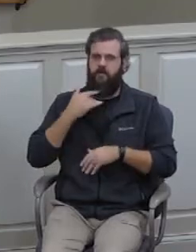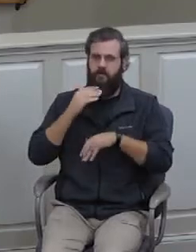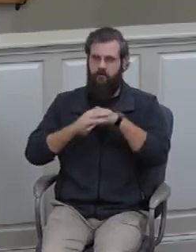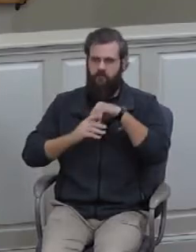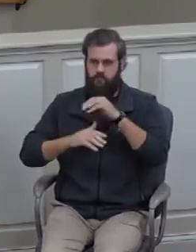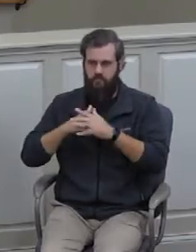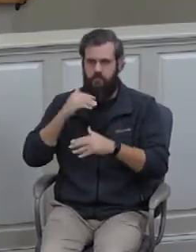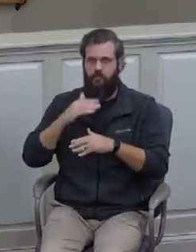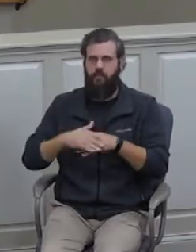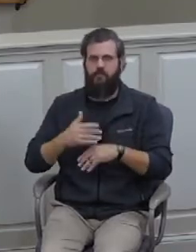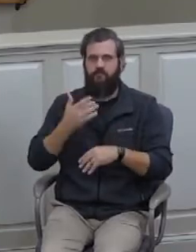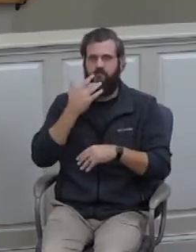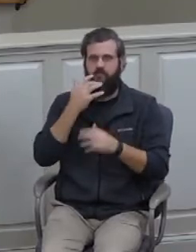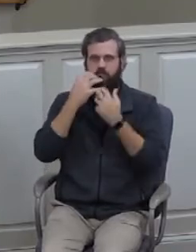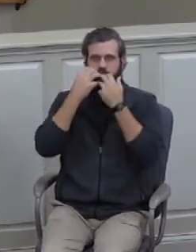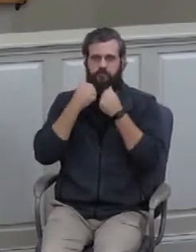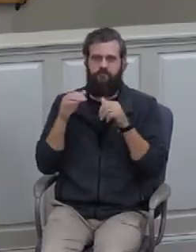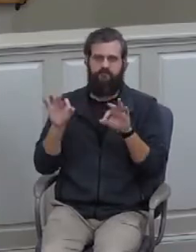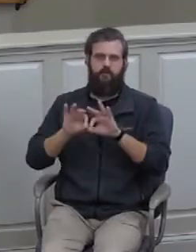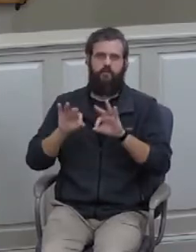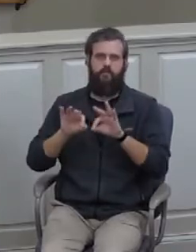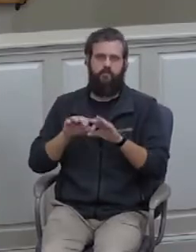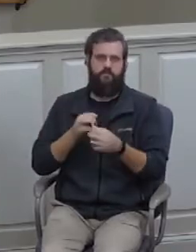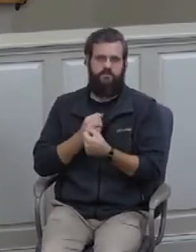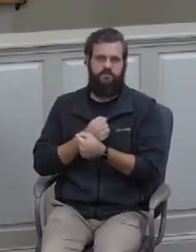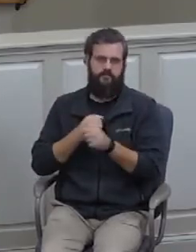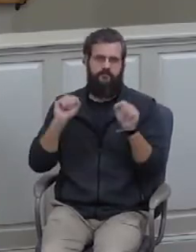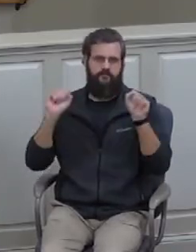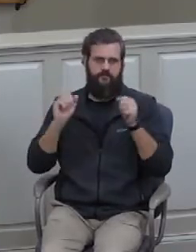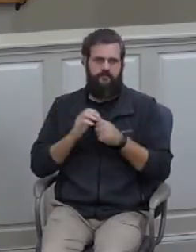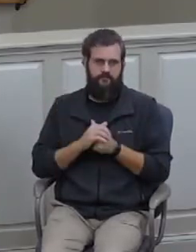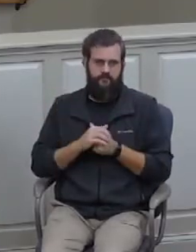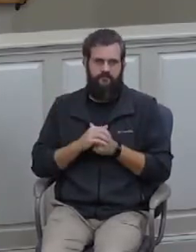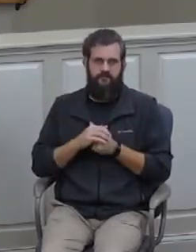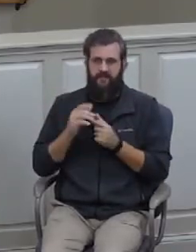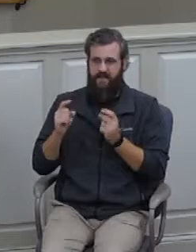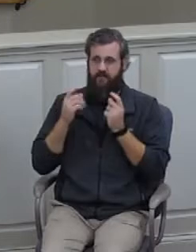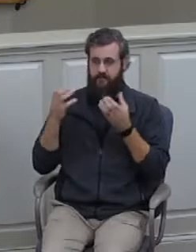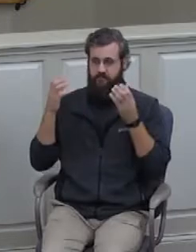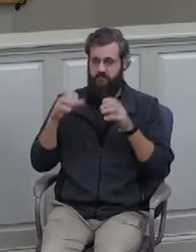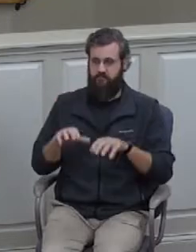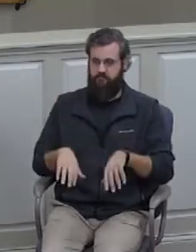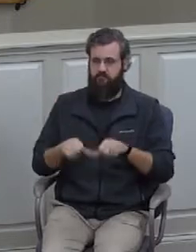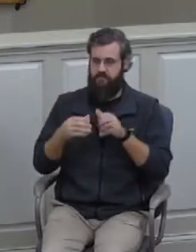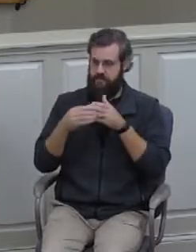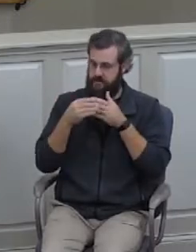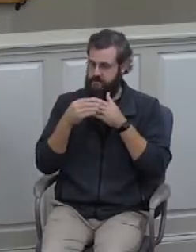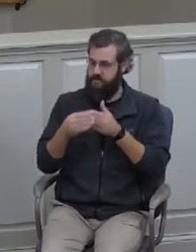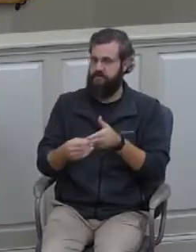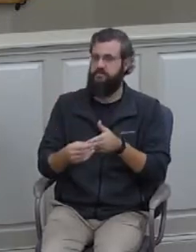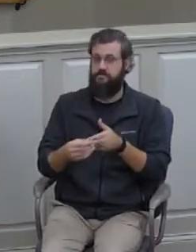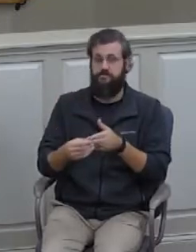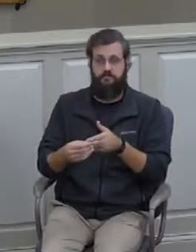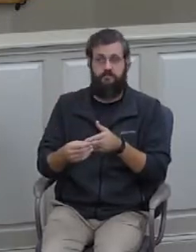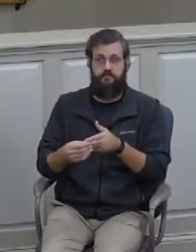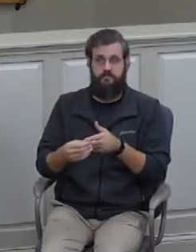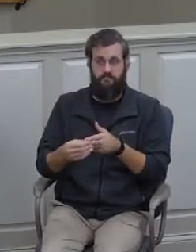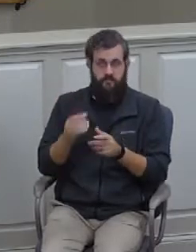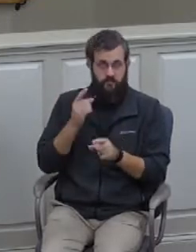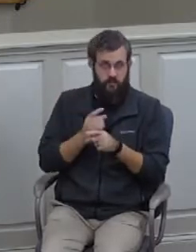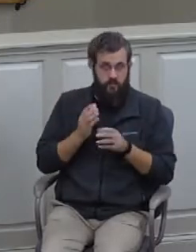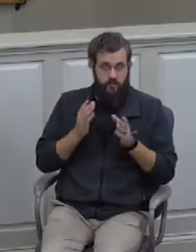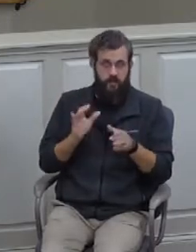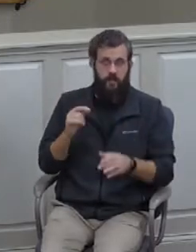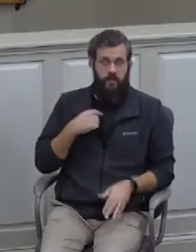comfortable, valued, safe, gave me the chance to lead in the manner in which I wanted